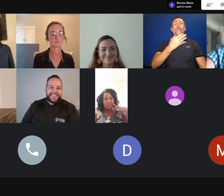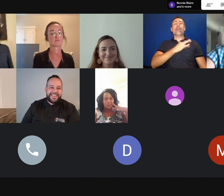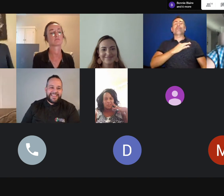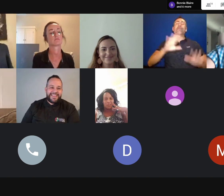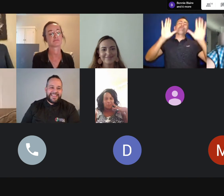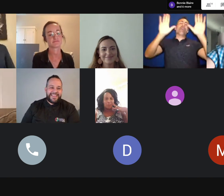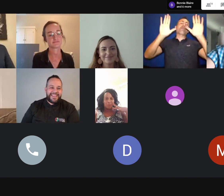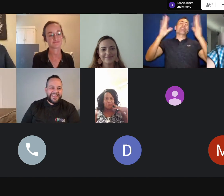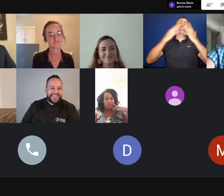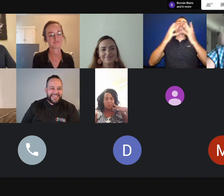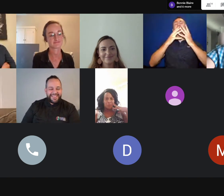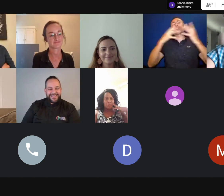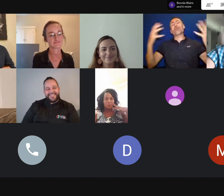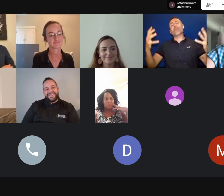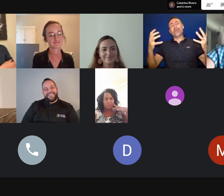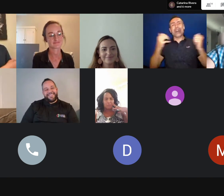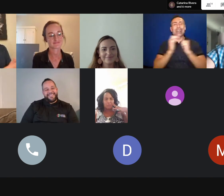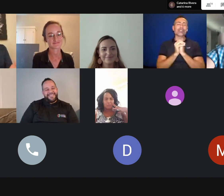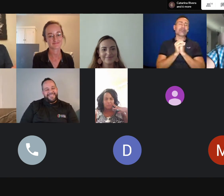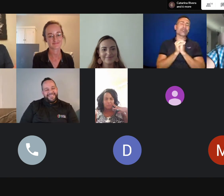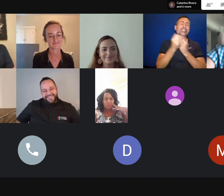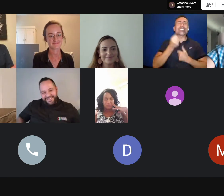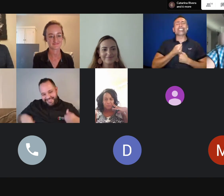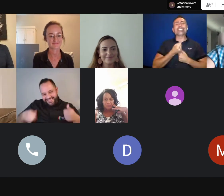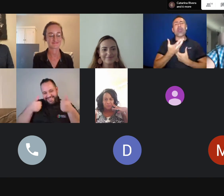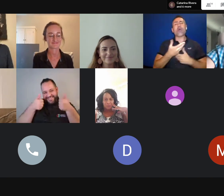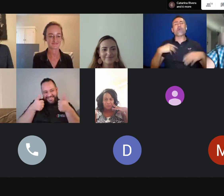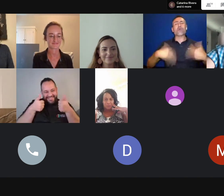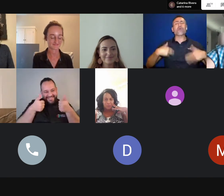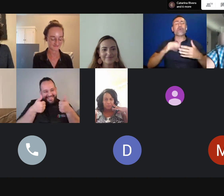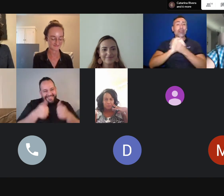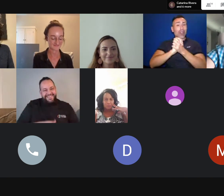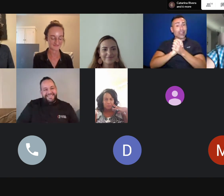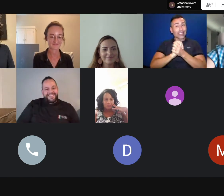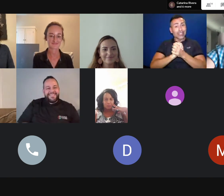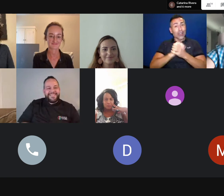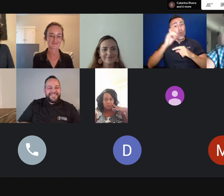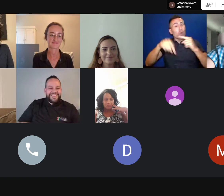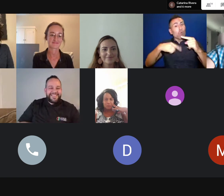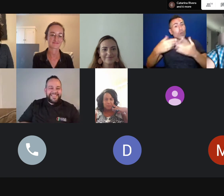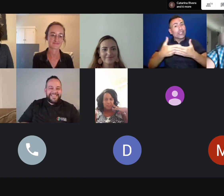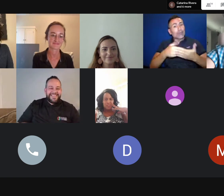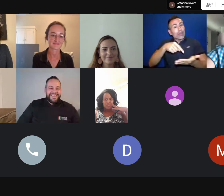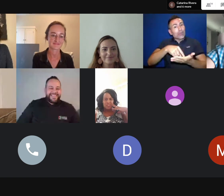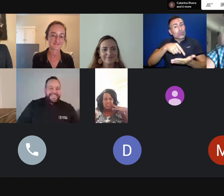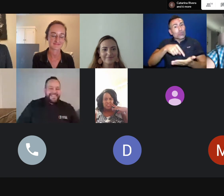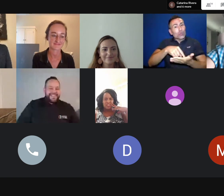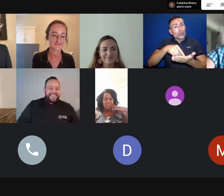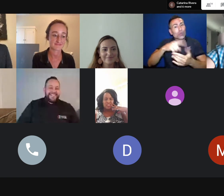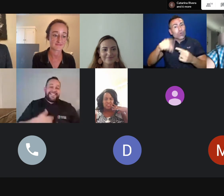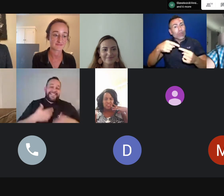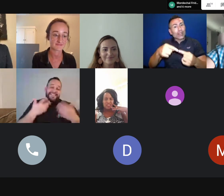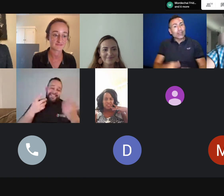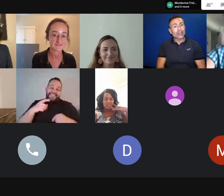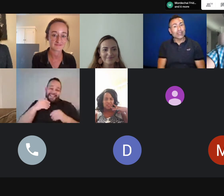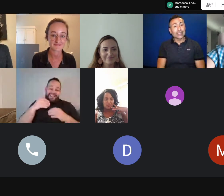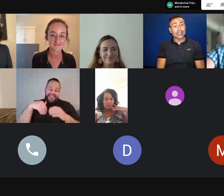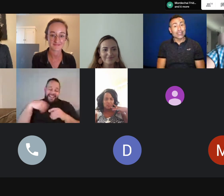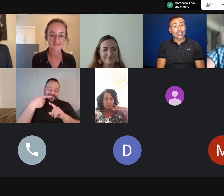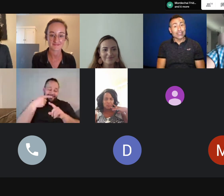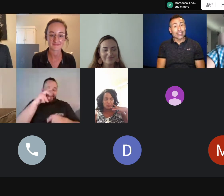much for sharing that, Juan. Congratulations. When is the baby supposed to be coming?